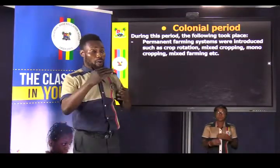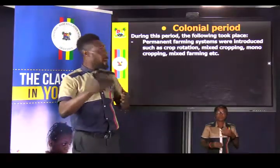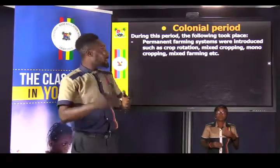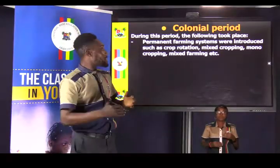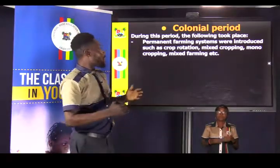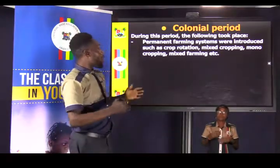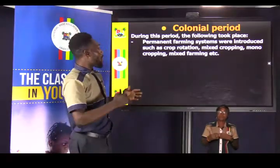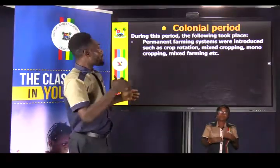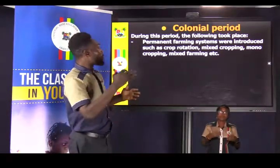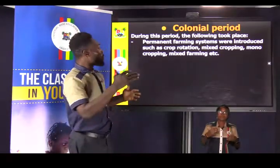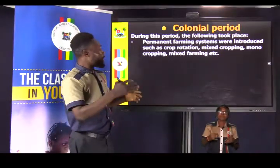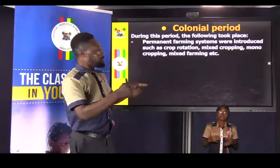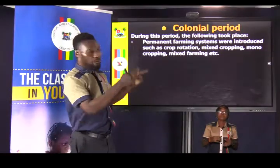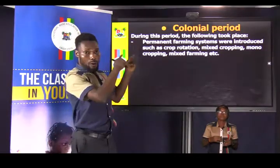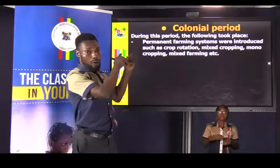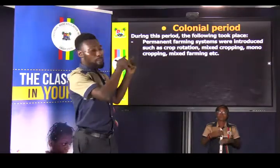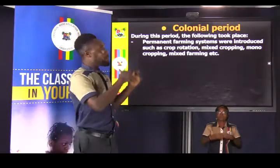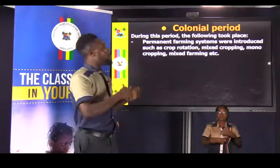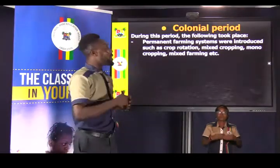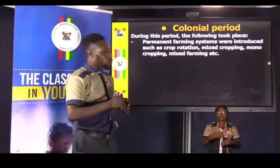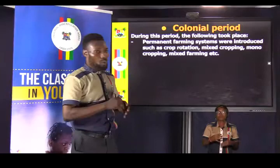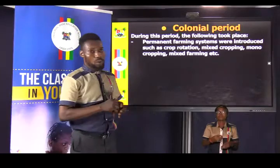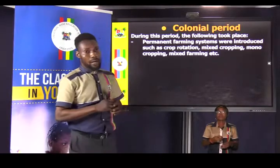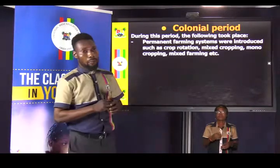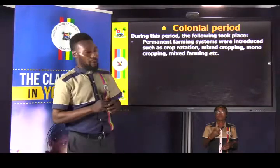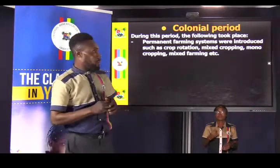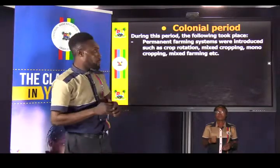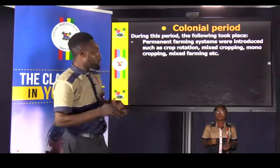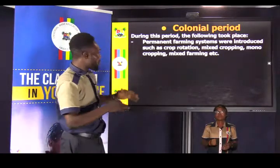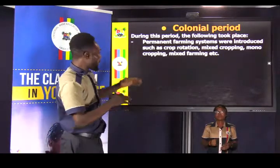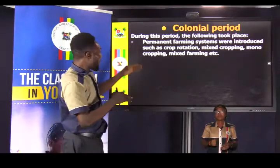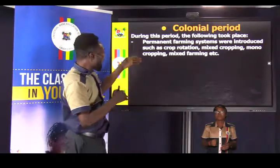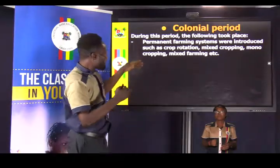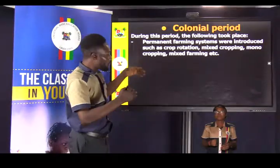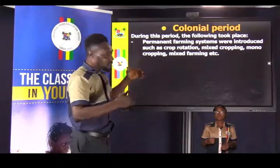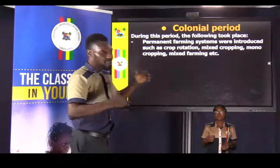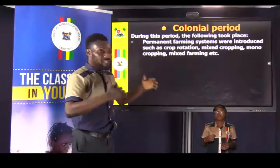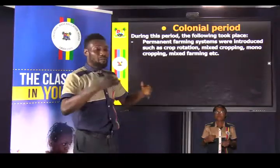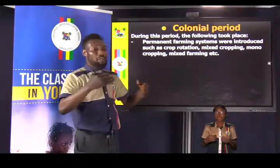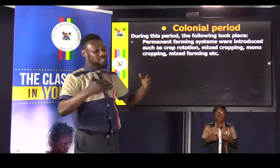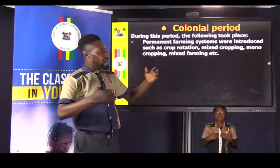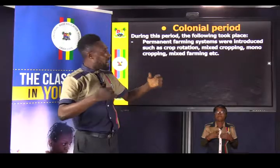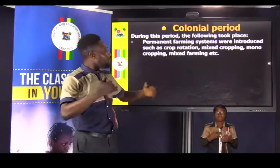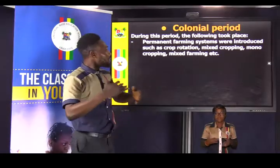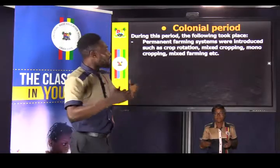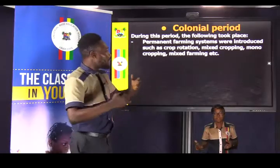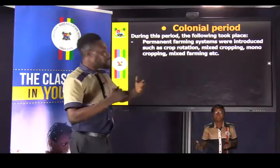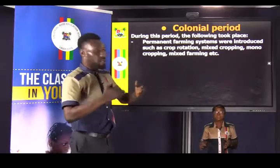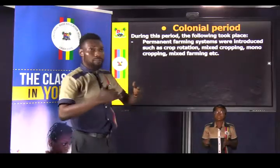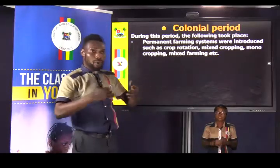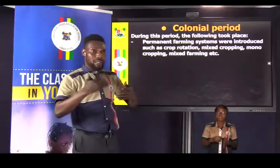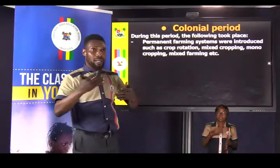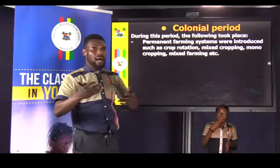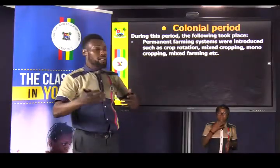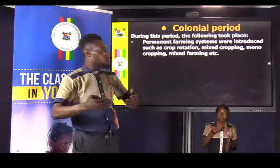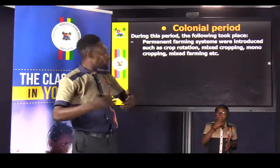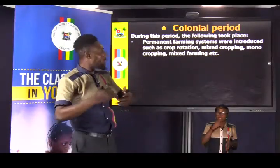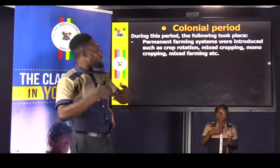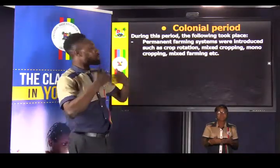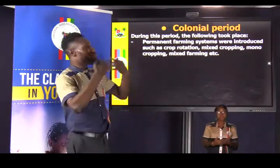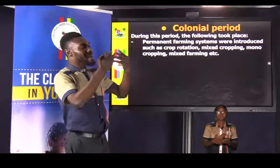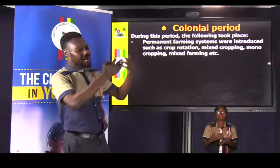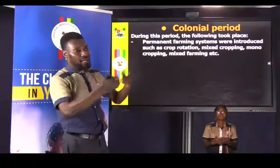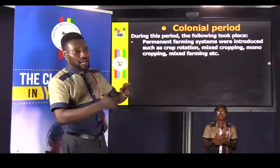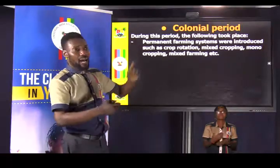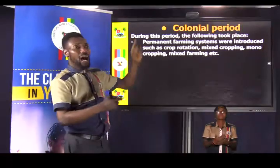of progress or improvement from pre-colonial period. So we started having things modernized or